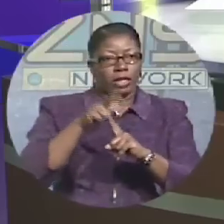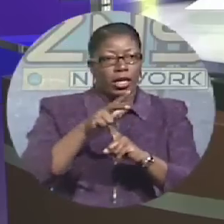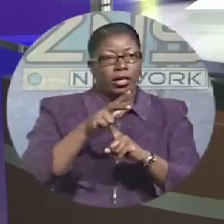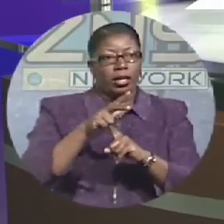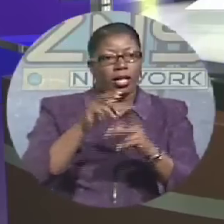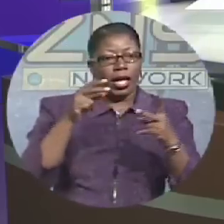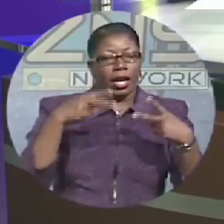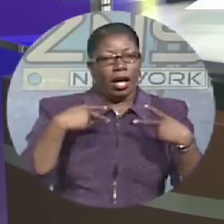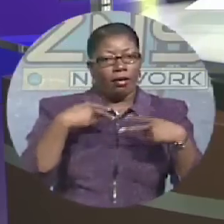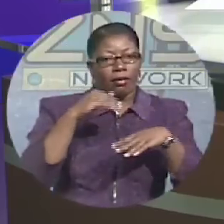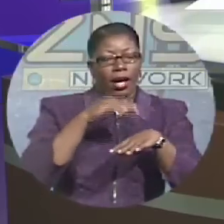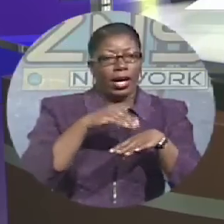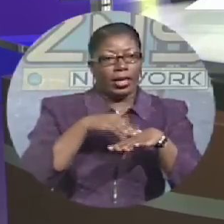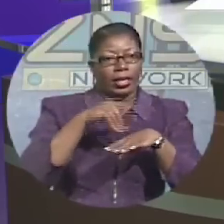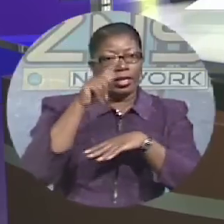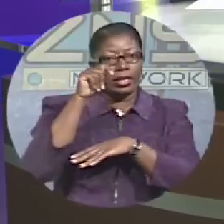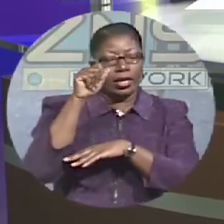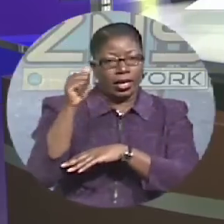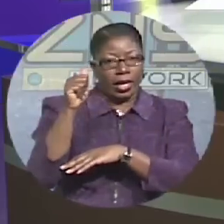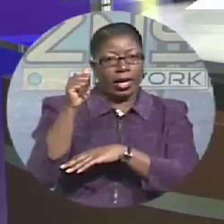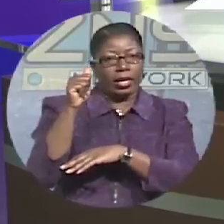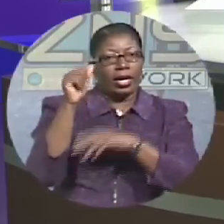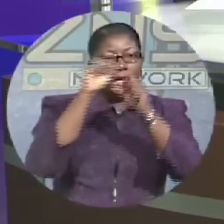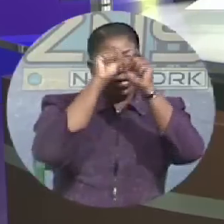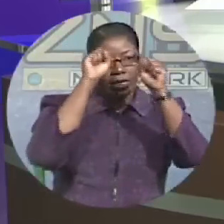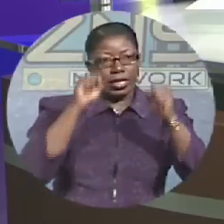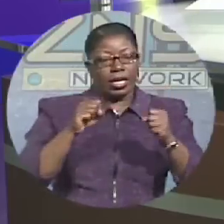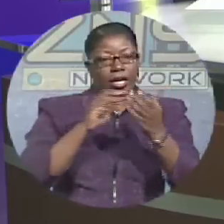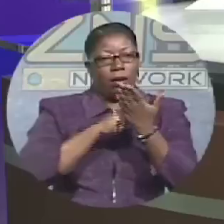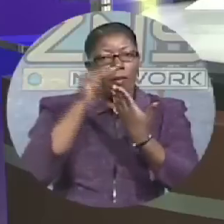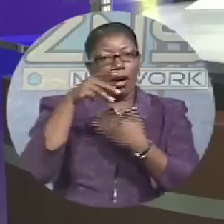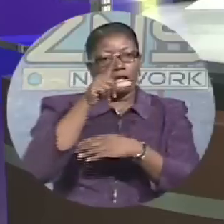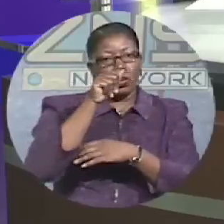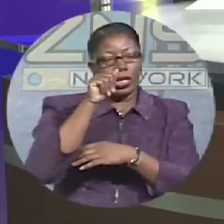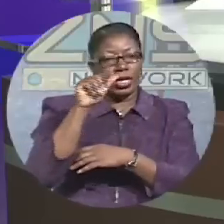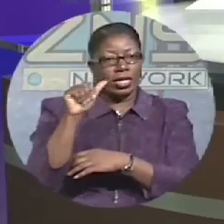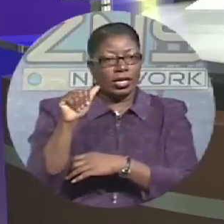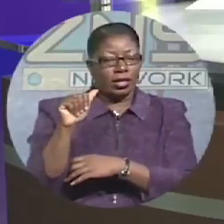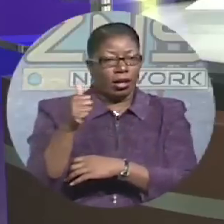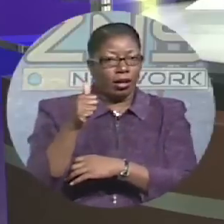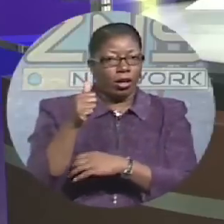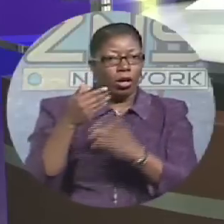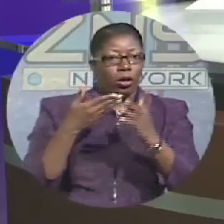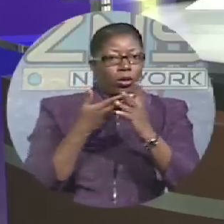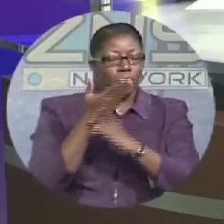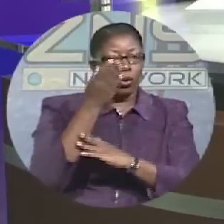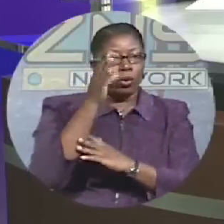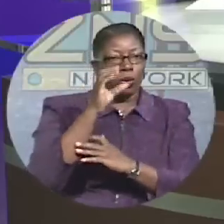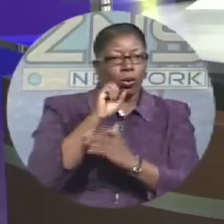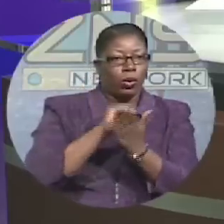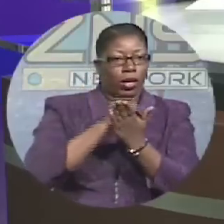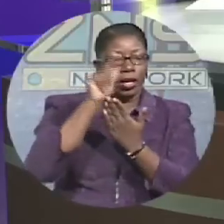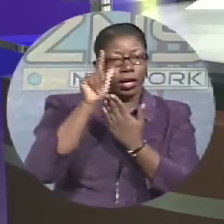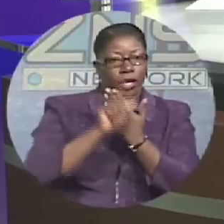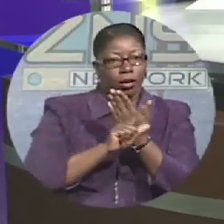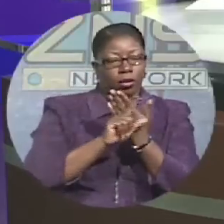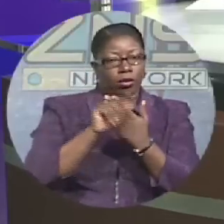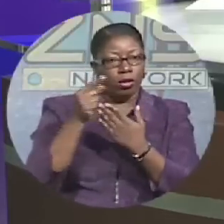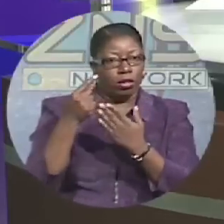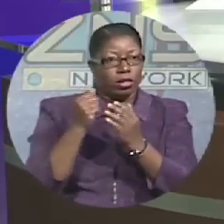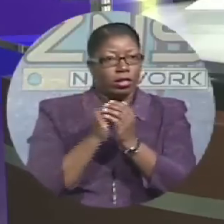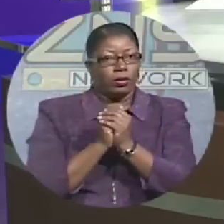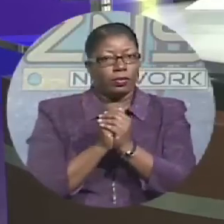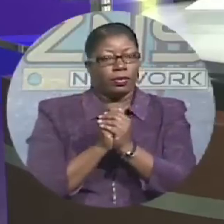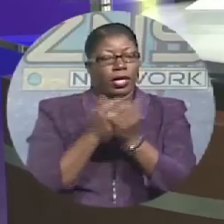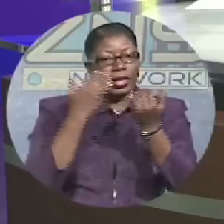slated to be held at the Thomas A. Robinson National Stadium March 29th through April 1st. Now, BCB Chairman William Thompson says the agreement